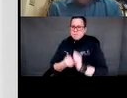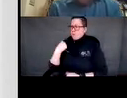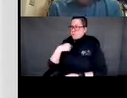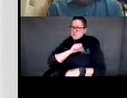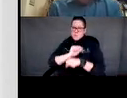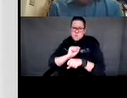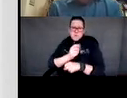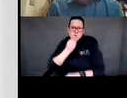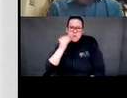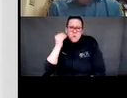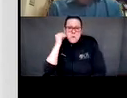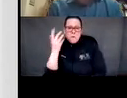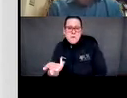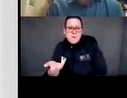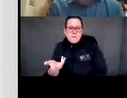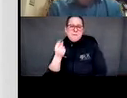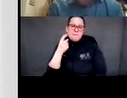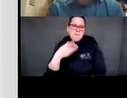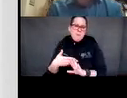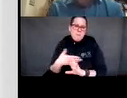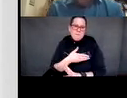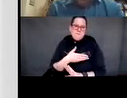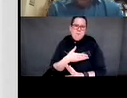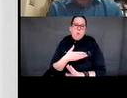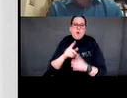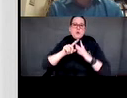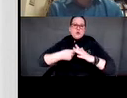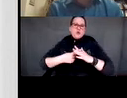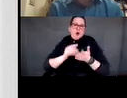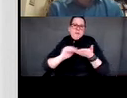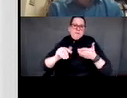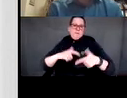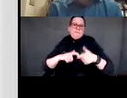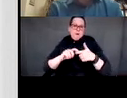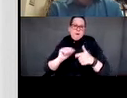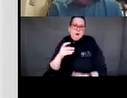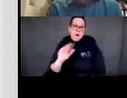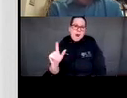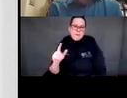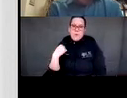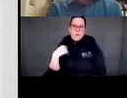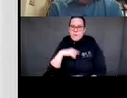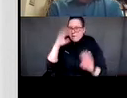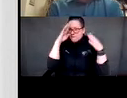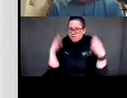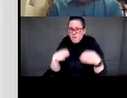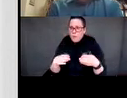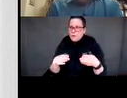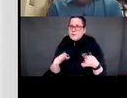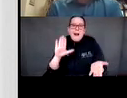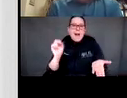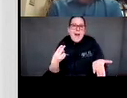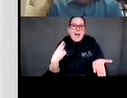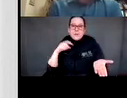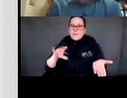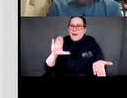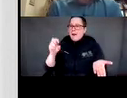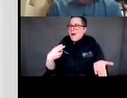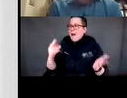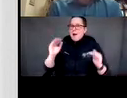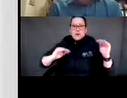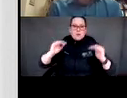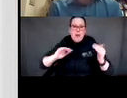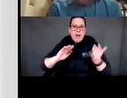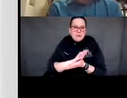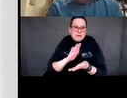remotely. This is before we actually furloughed people back in April. We were focused a lot on liquidity, in terms of our balance sheet. Liz went